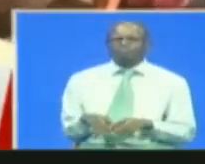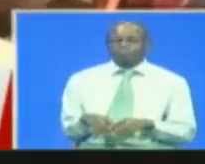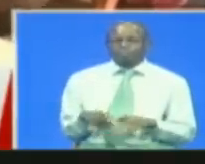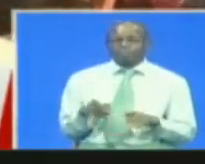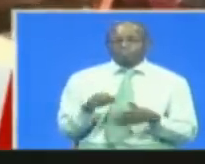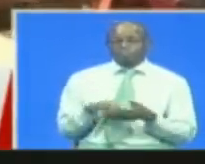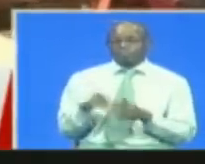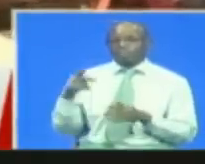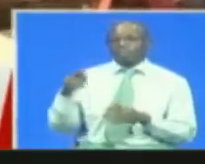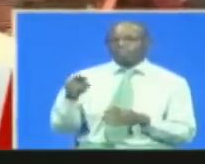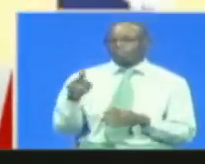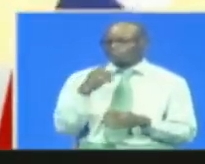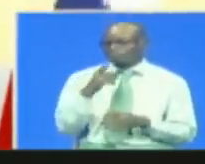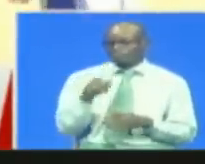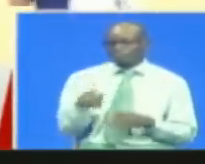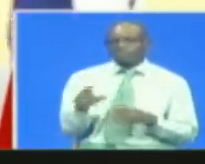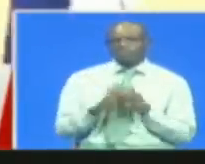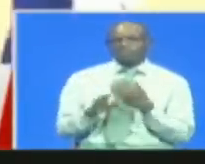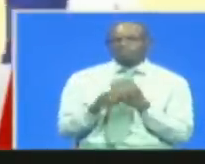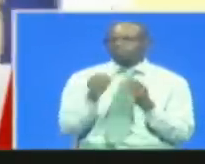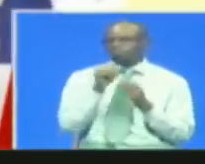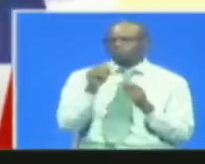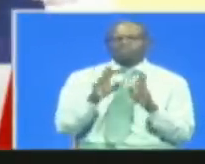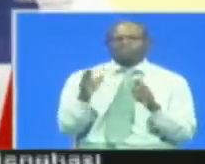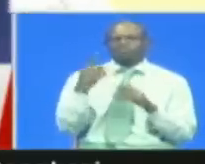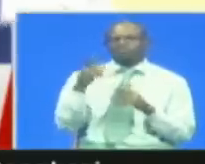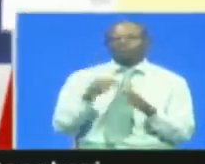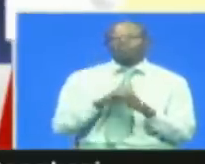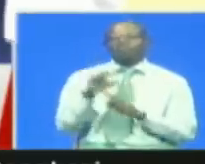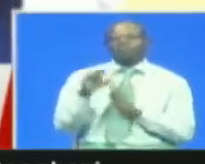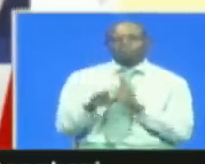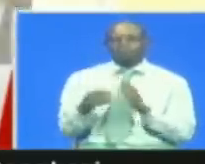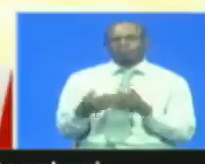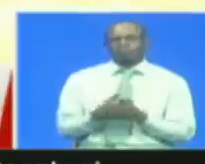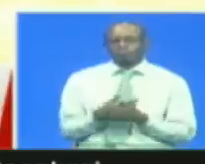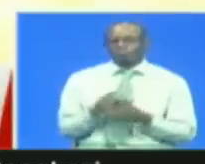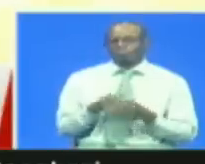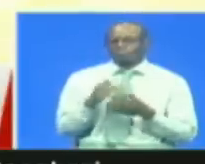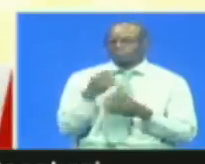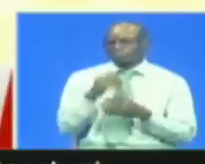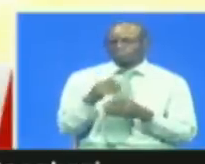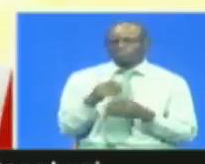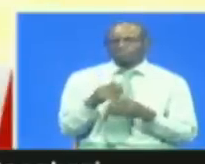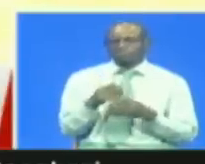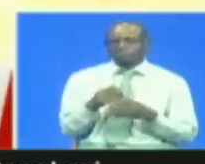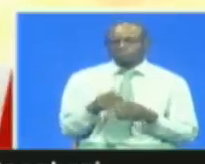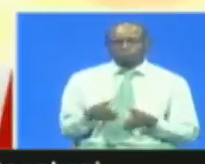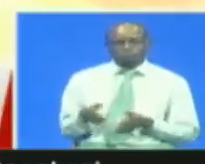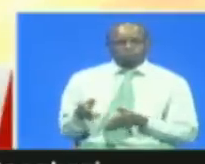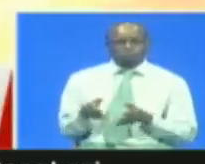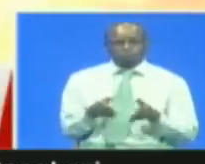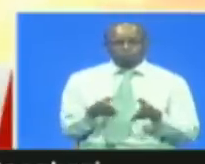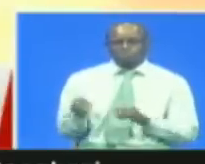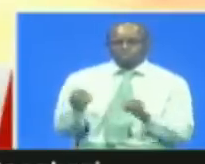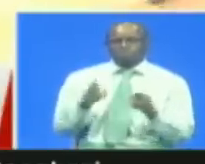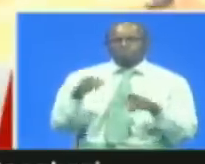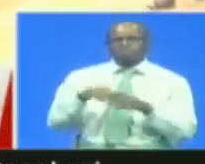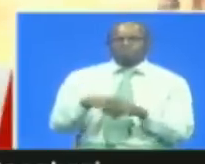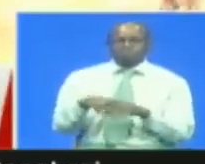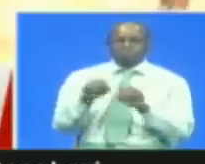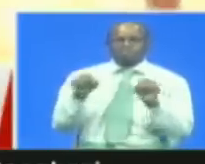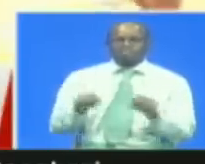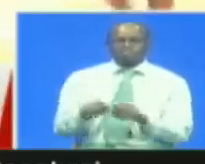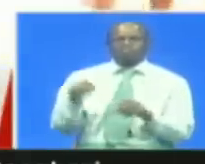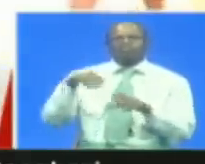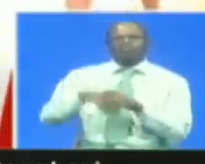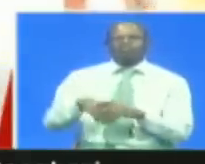for the competence-based curriculum, saying the infrastructure in schools is wanting, the current trainers of the CBC